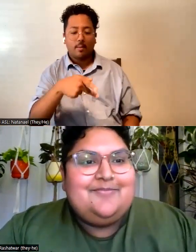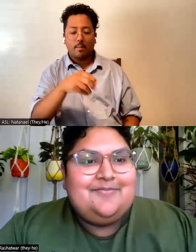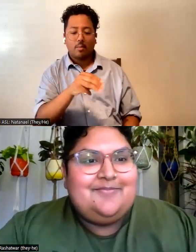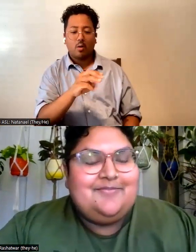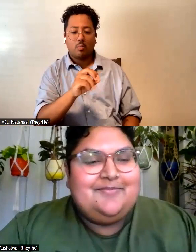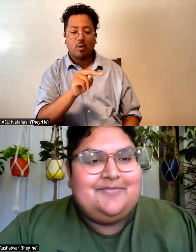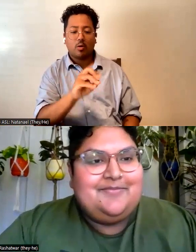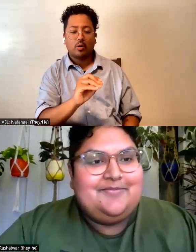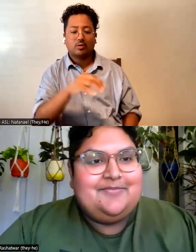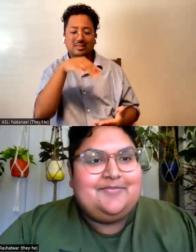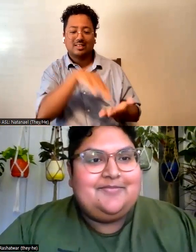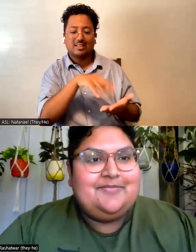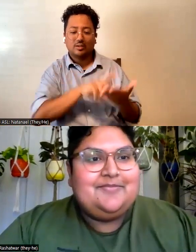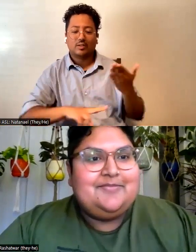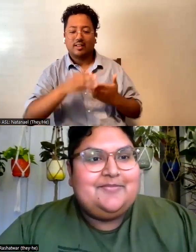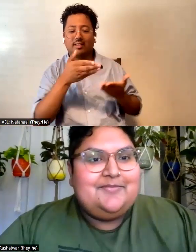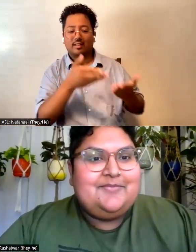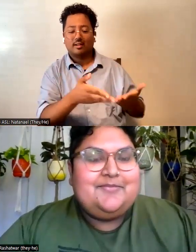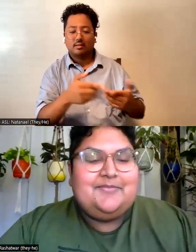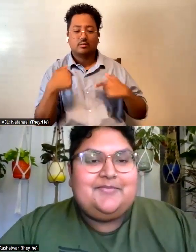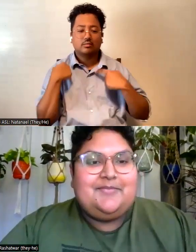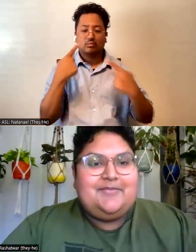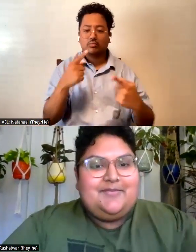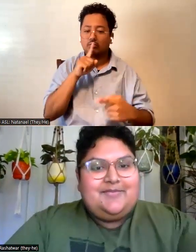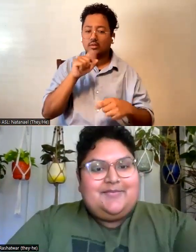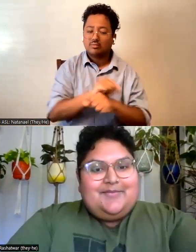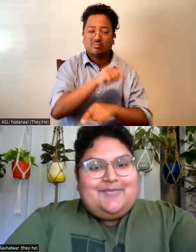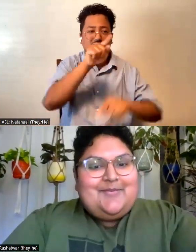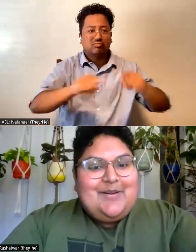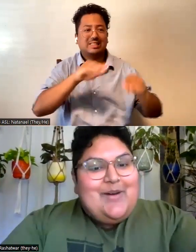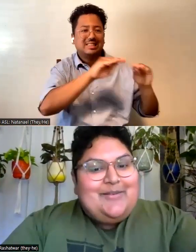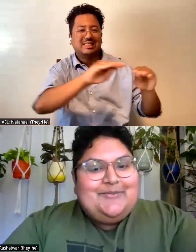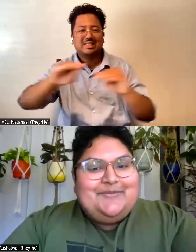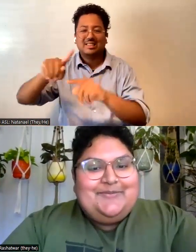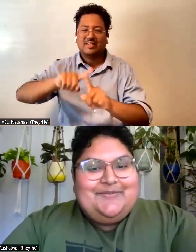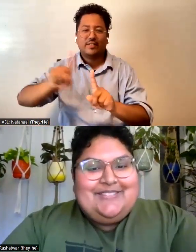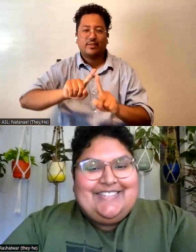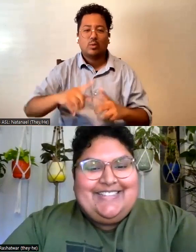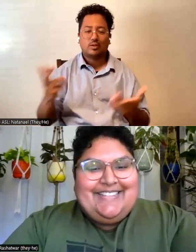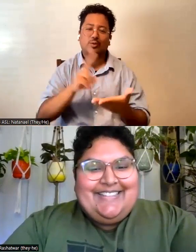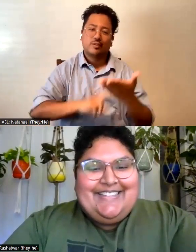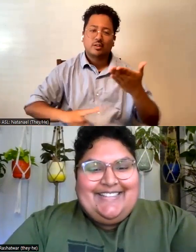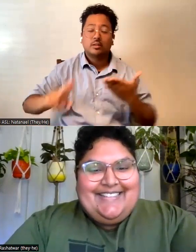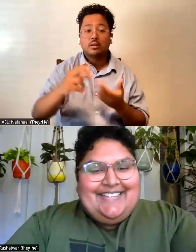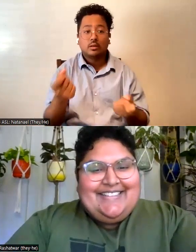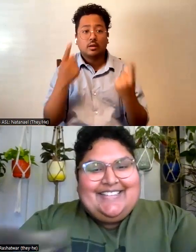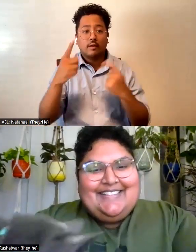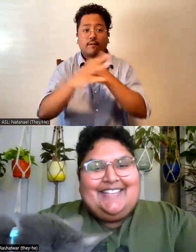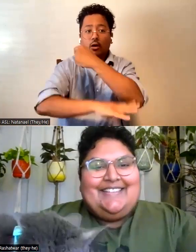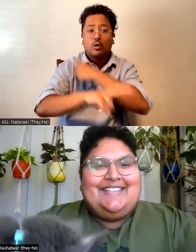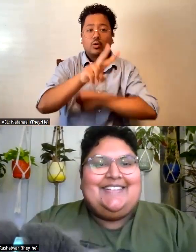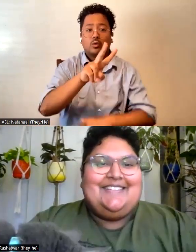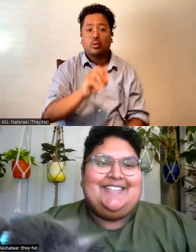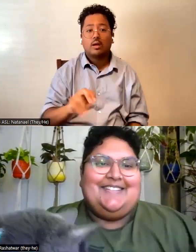public workshops on race, identity, and belonging at various institutions. In the fall of 2002, Athia will join